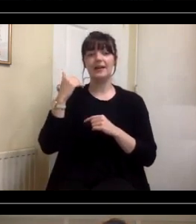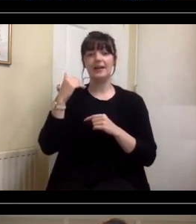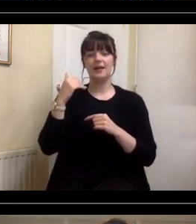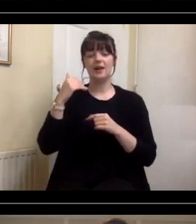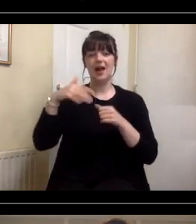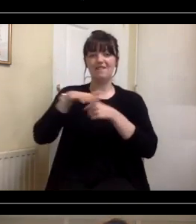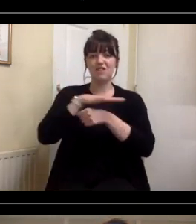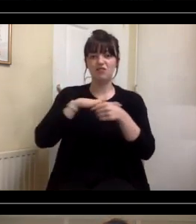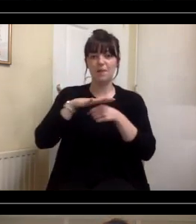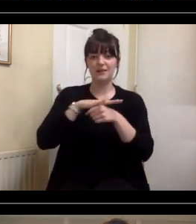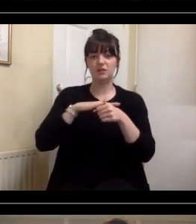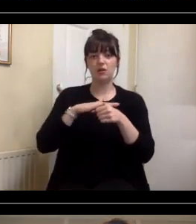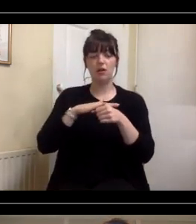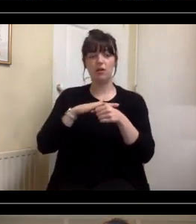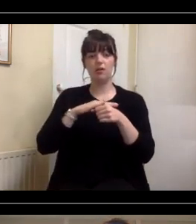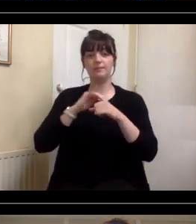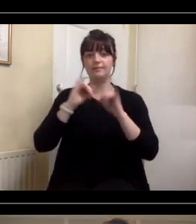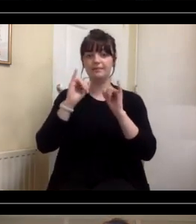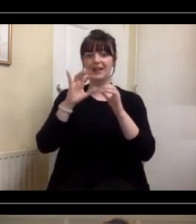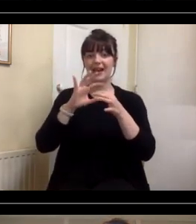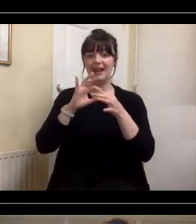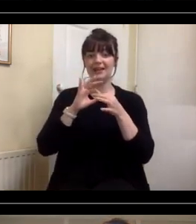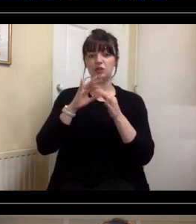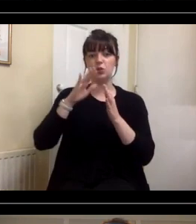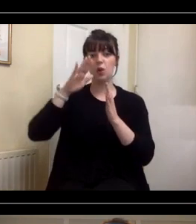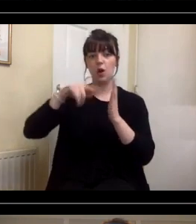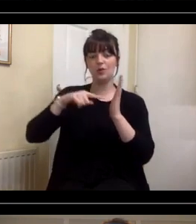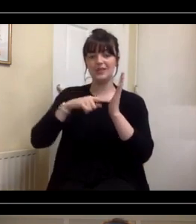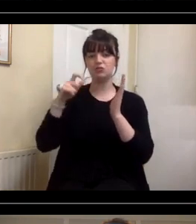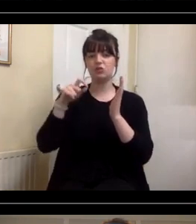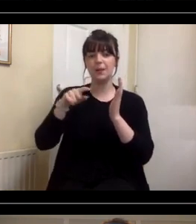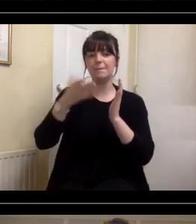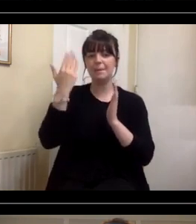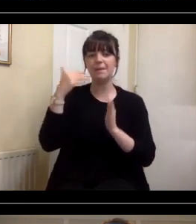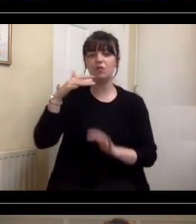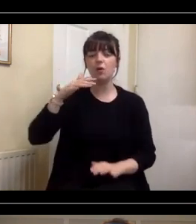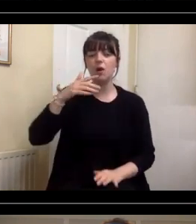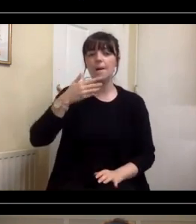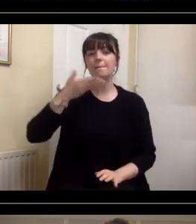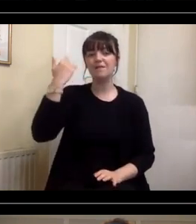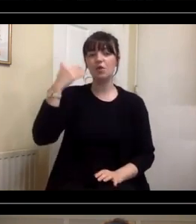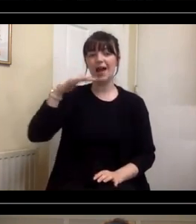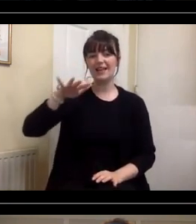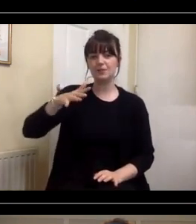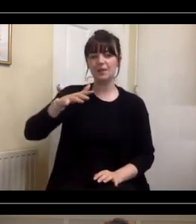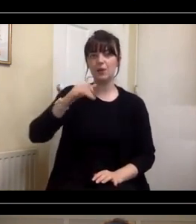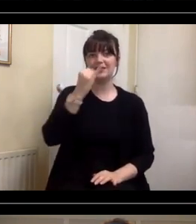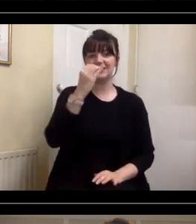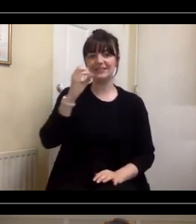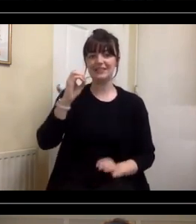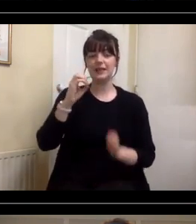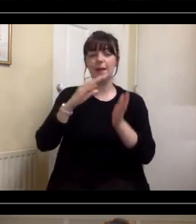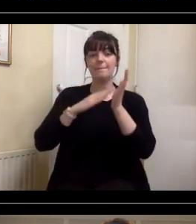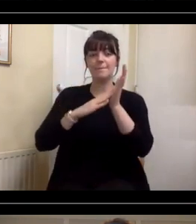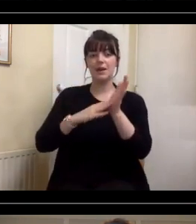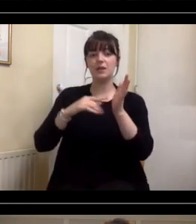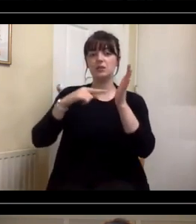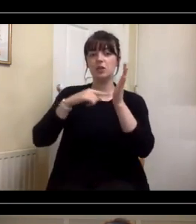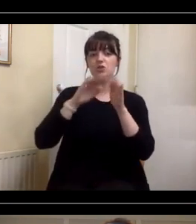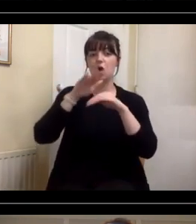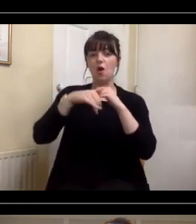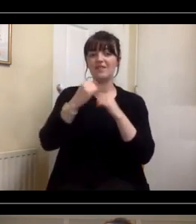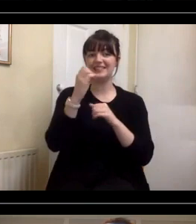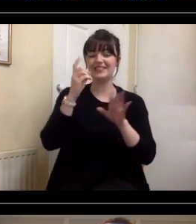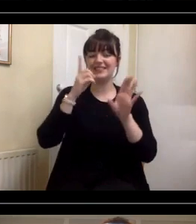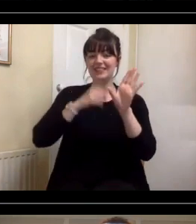operation of Lower Thames Crossing. Now that estimate was 60 million tonnes over 60 years, but since